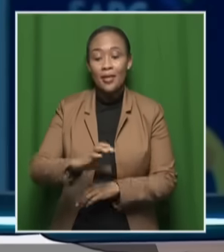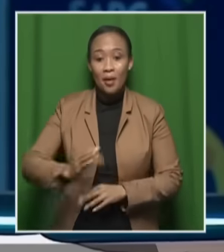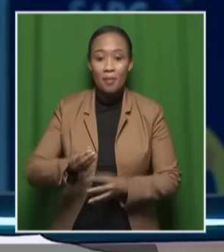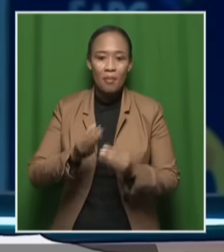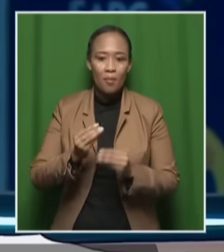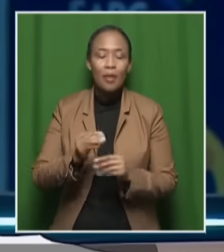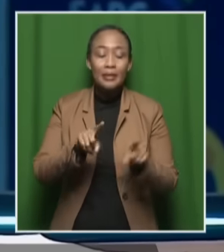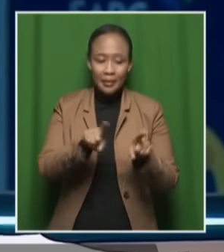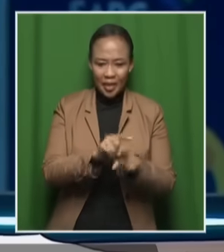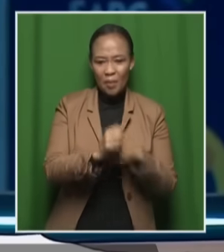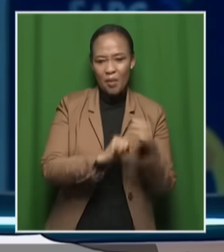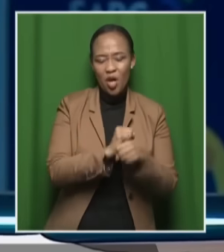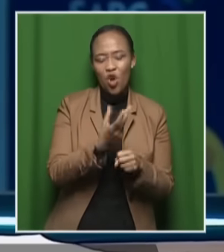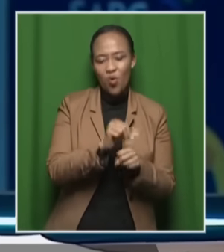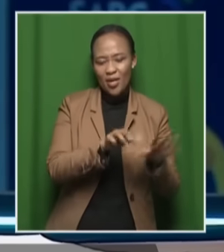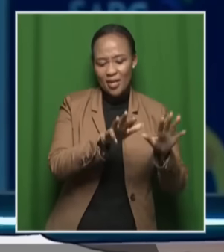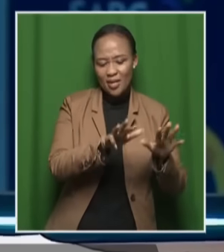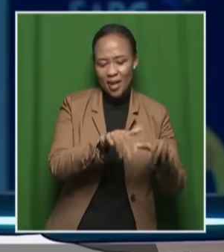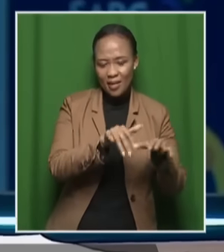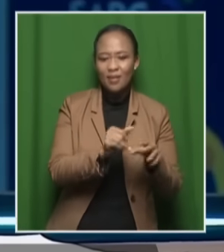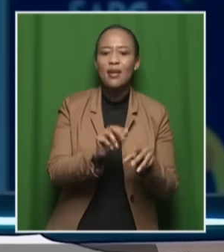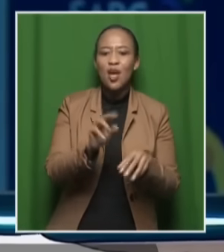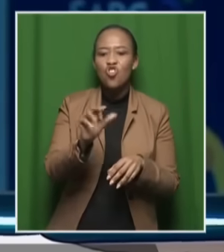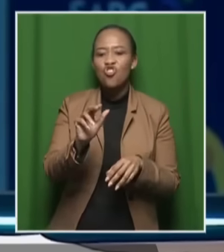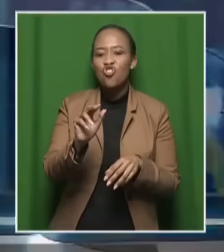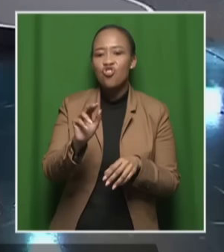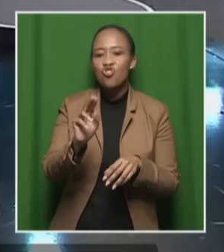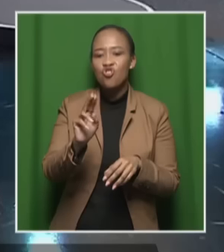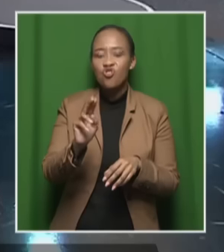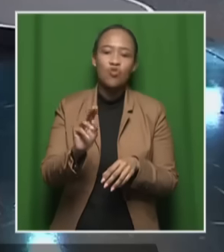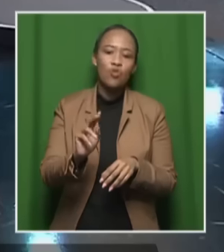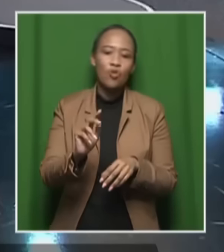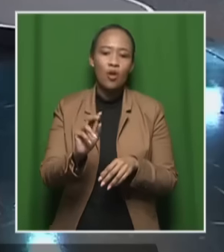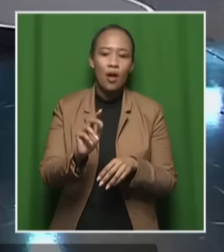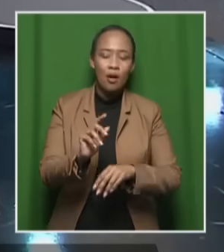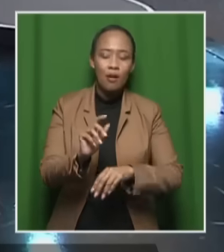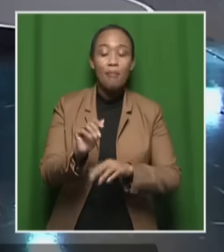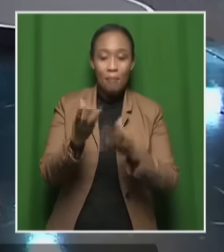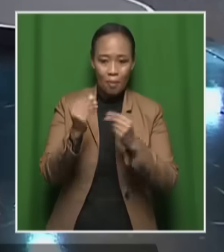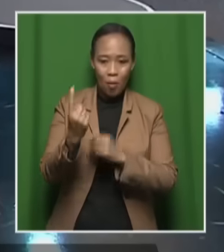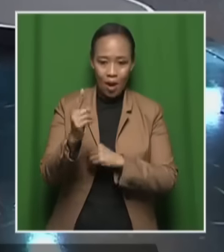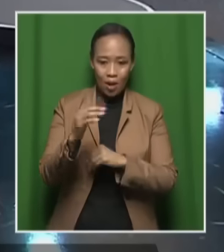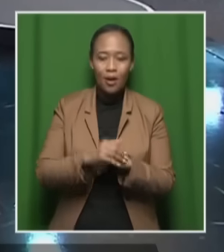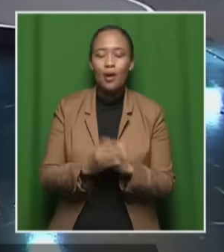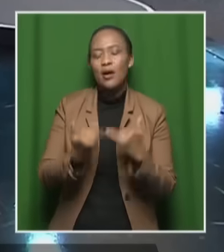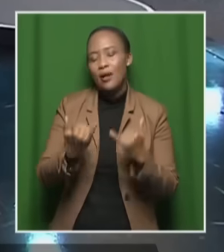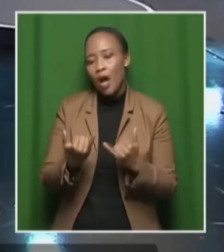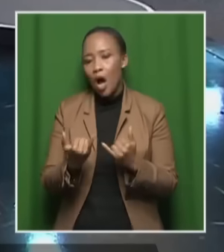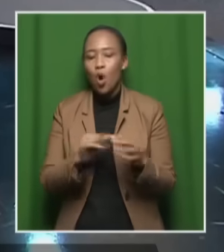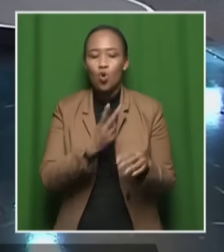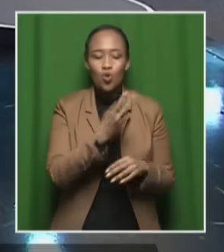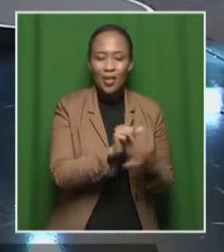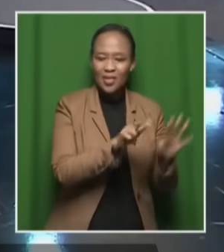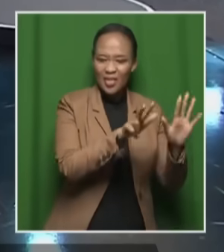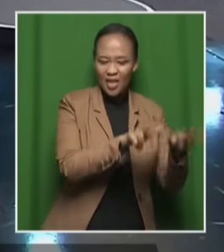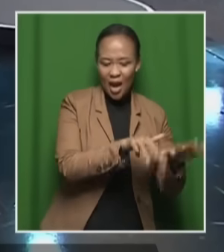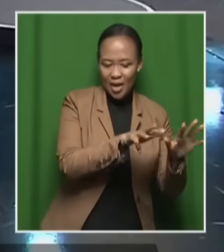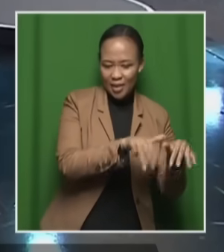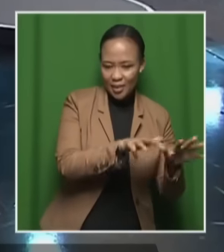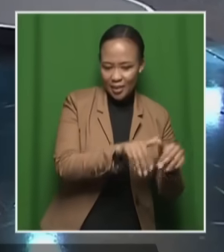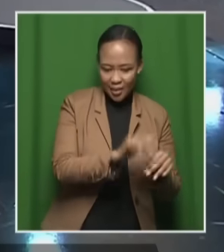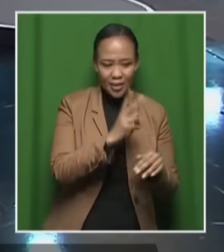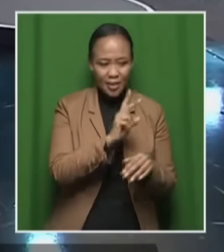2019 as well. Eastern Cape, we see not huge fluctuation from what the parties had in 2019, except, of course, the new